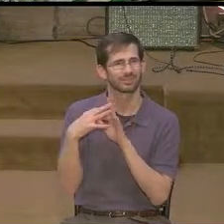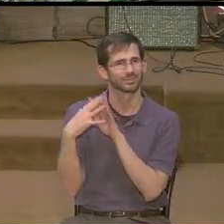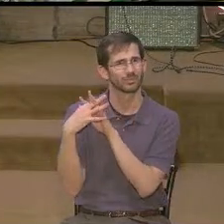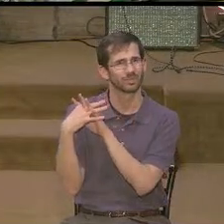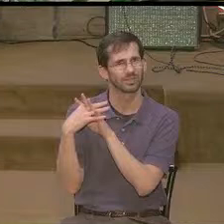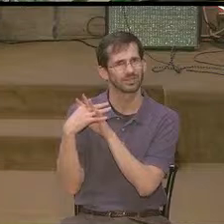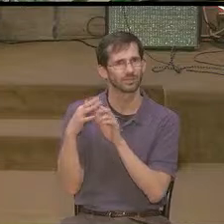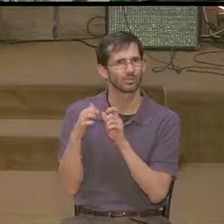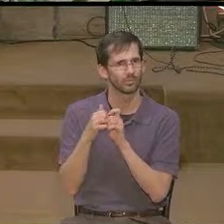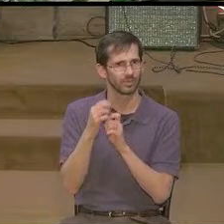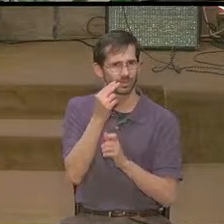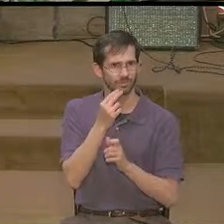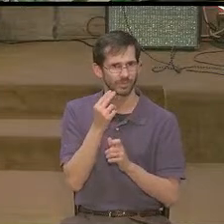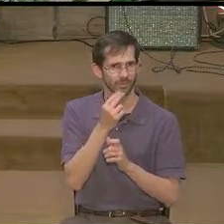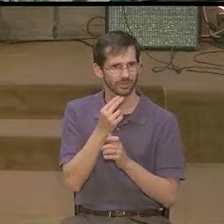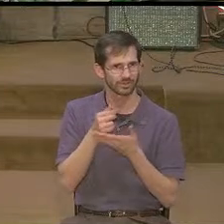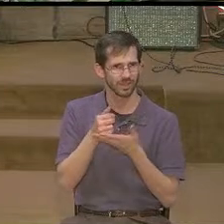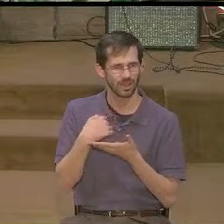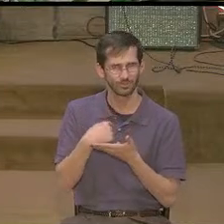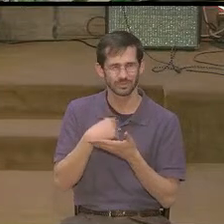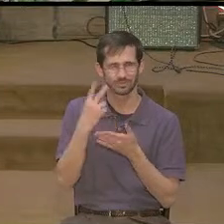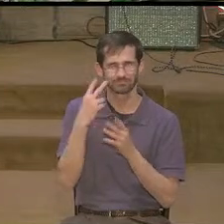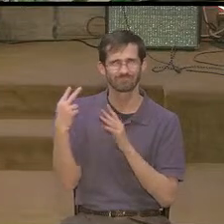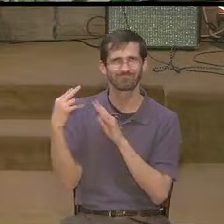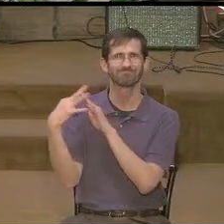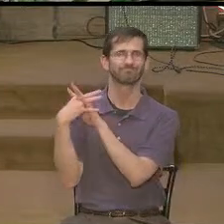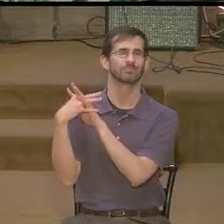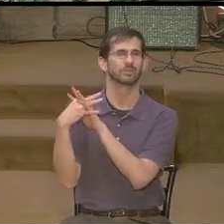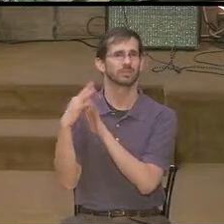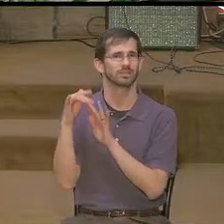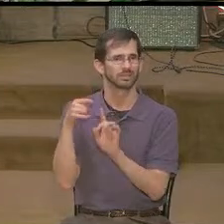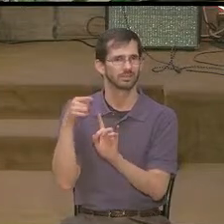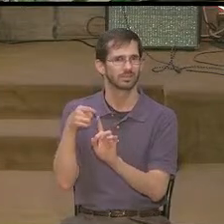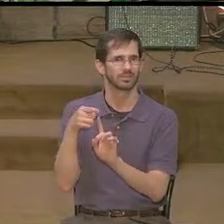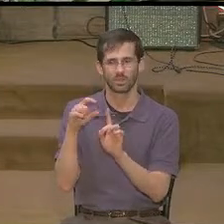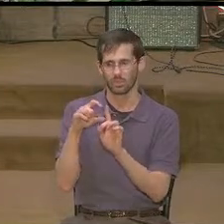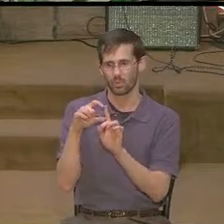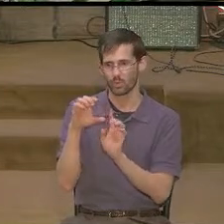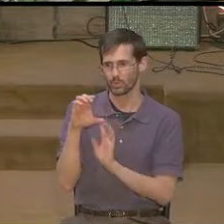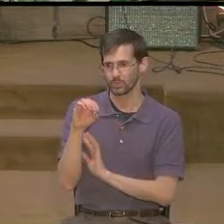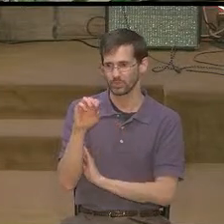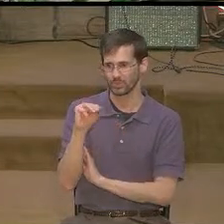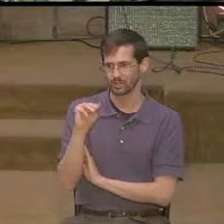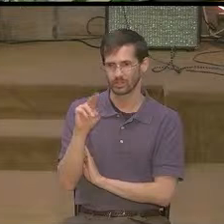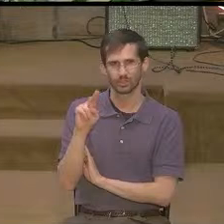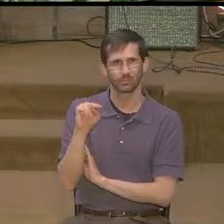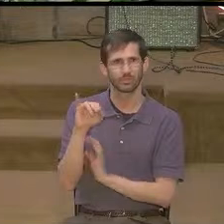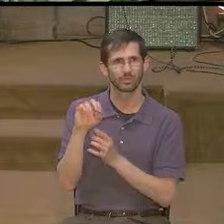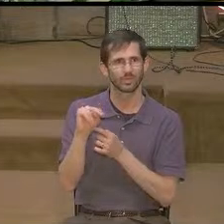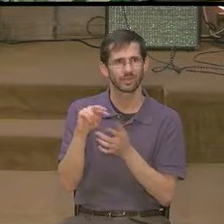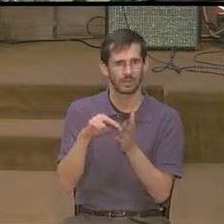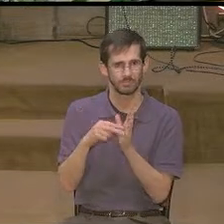in communion. Because that's what it's all about, really. The word communion itself means oneness.